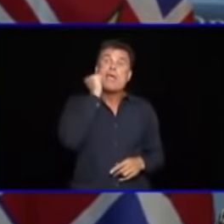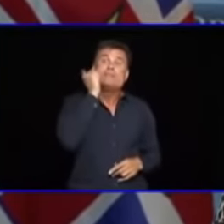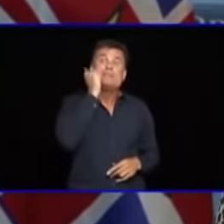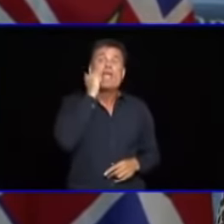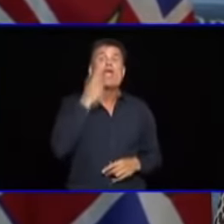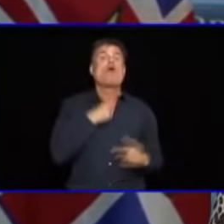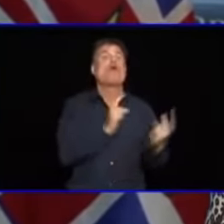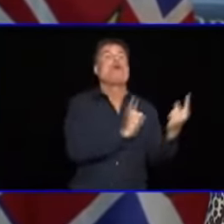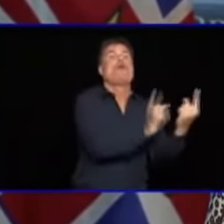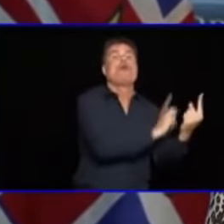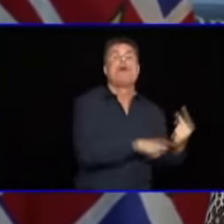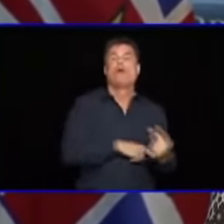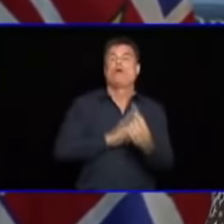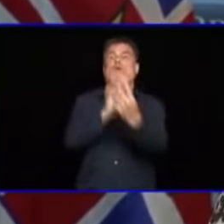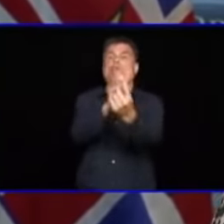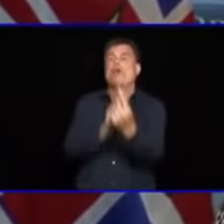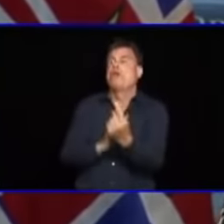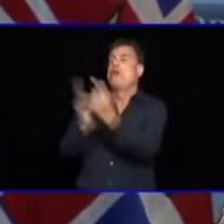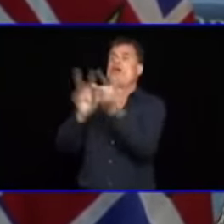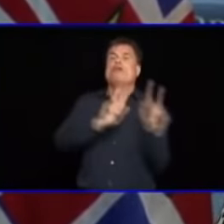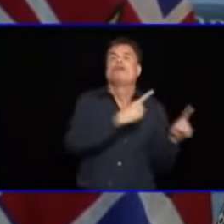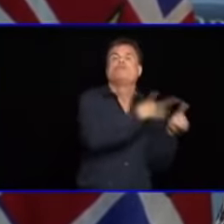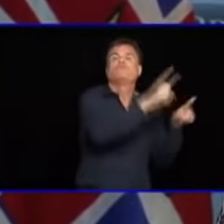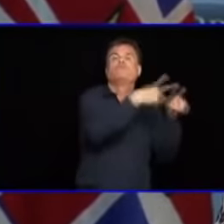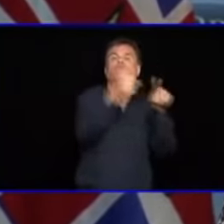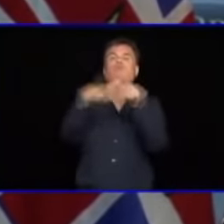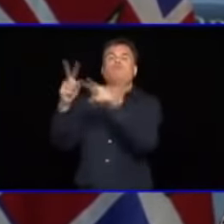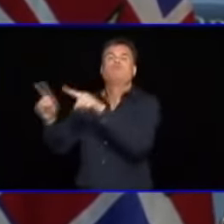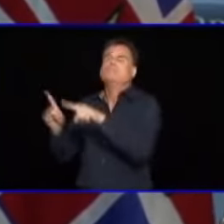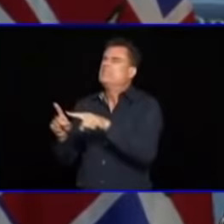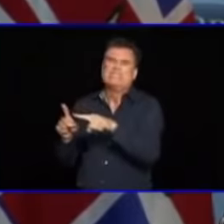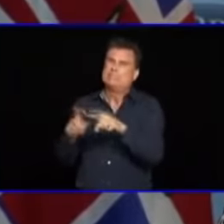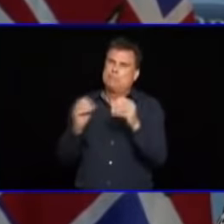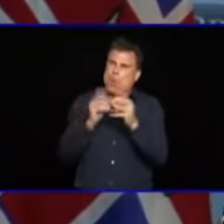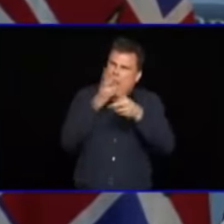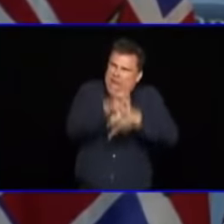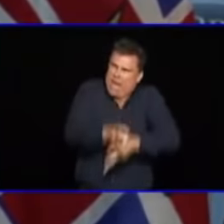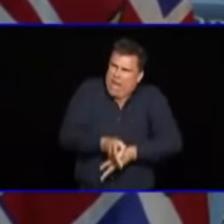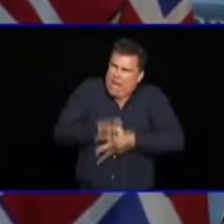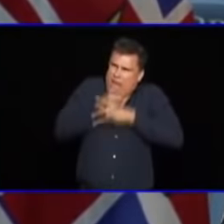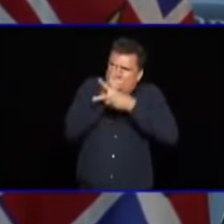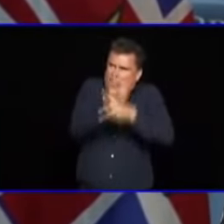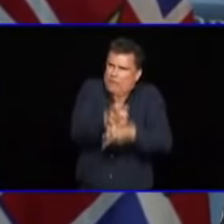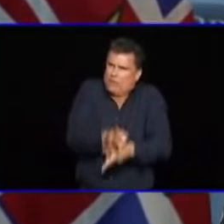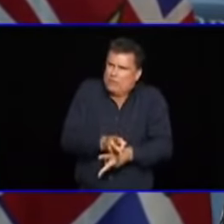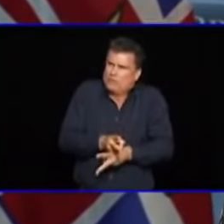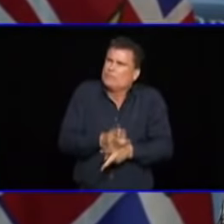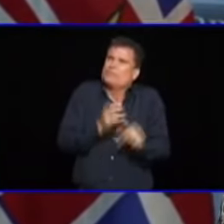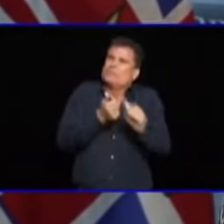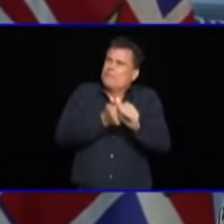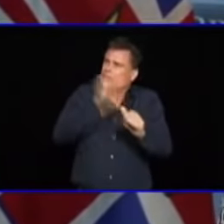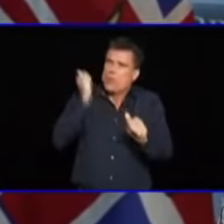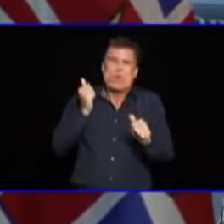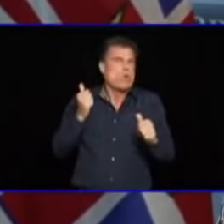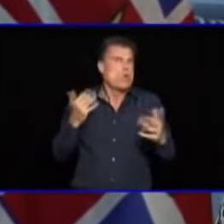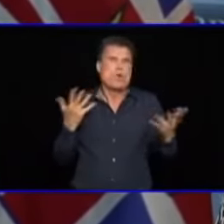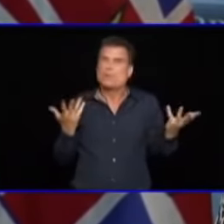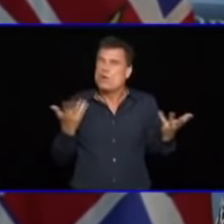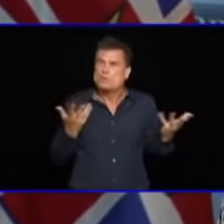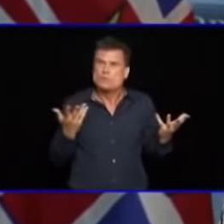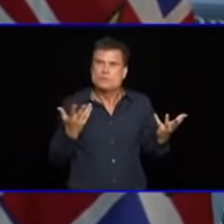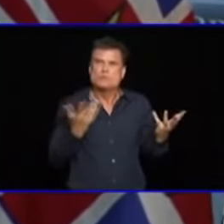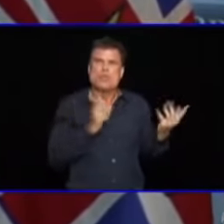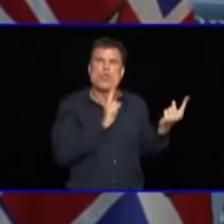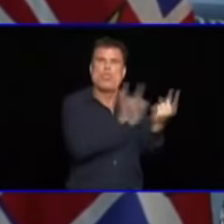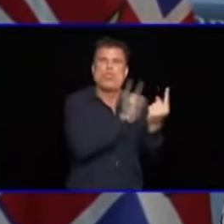for extended periods of time with anyone outside your household bubble should be avoided. So those are the things that